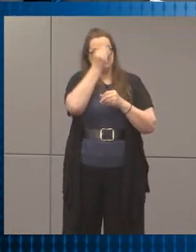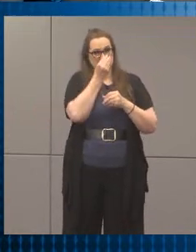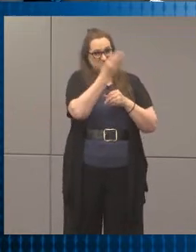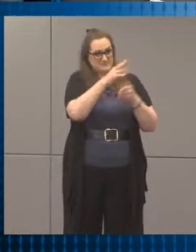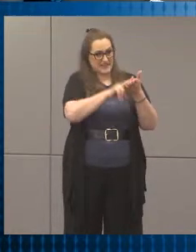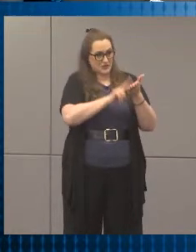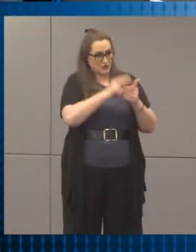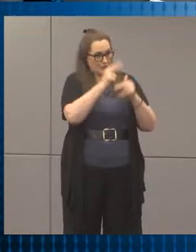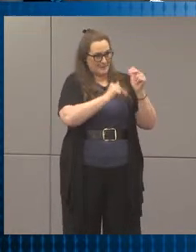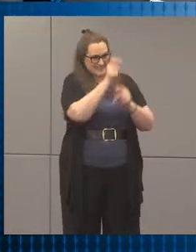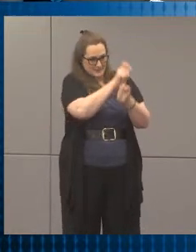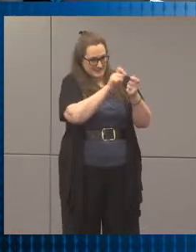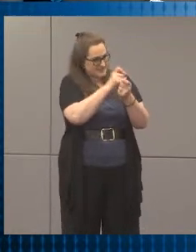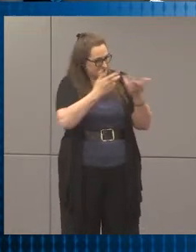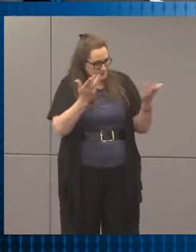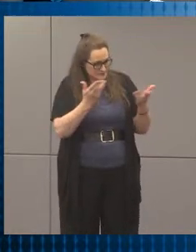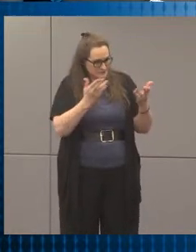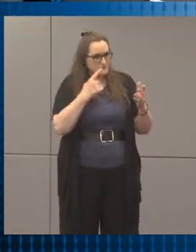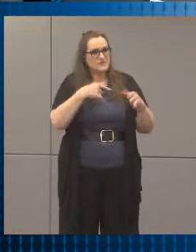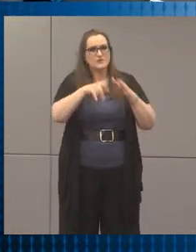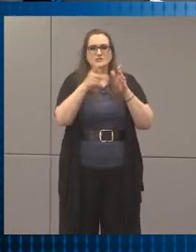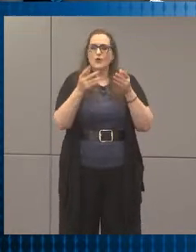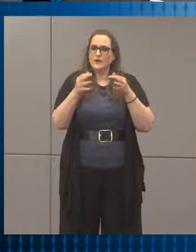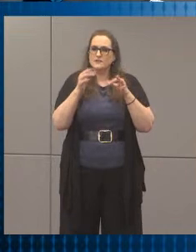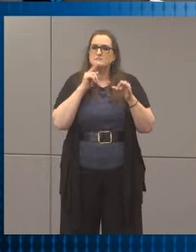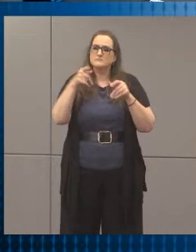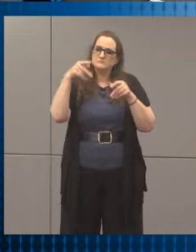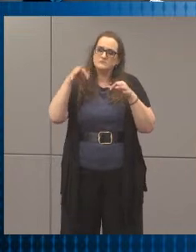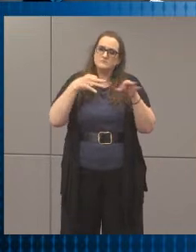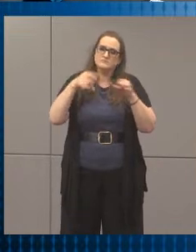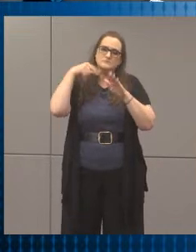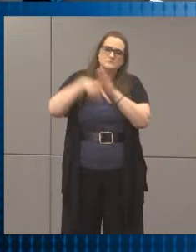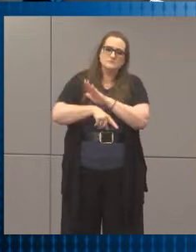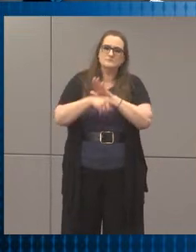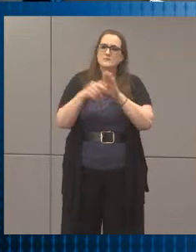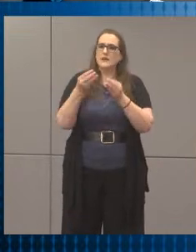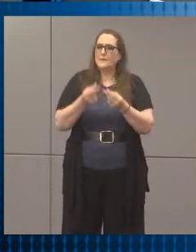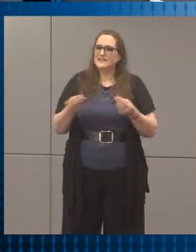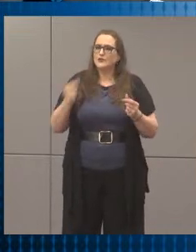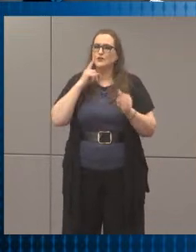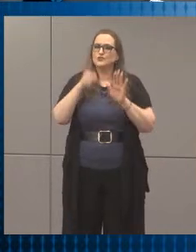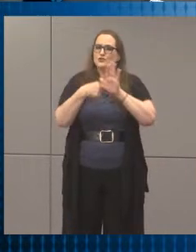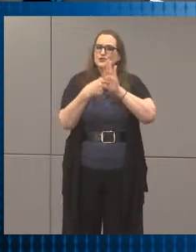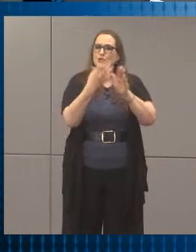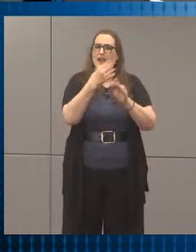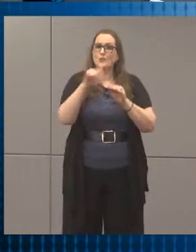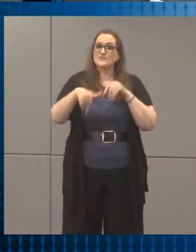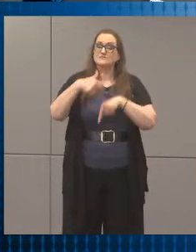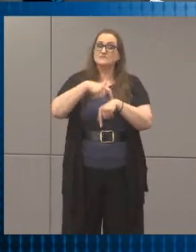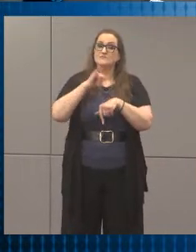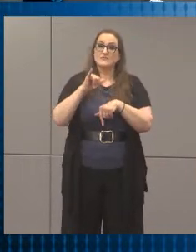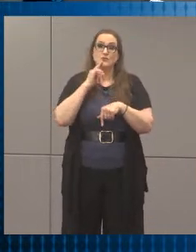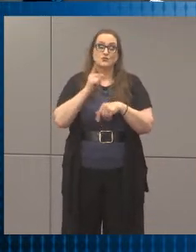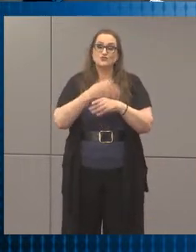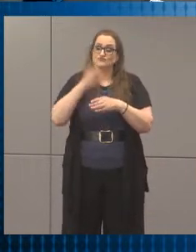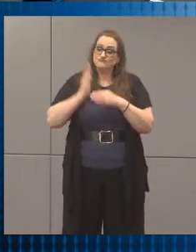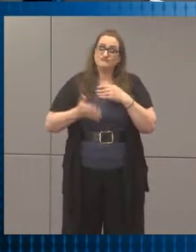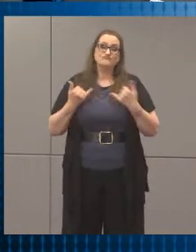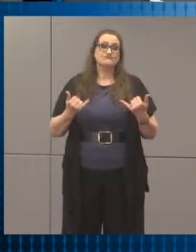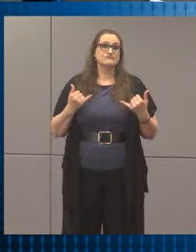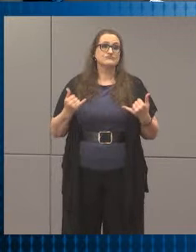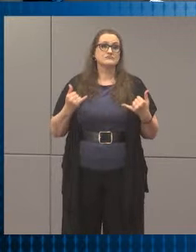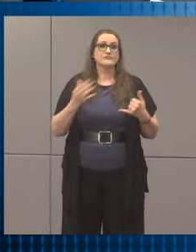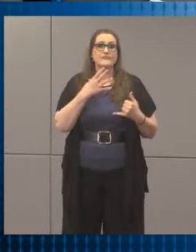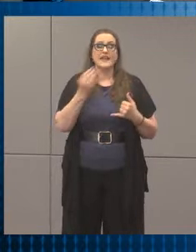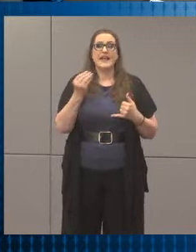build specifically. So it's detailed, materials are shown, and we're at that point where we're just wrapping up now.